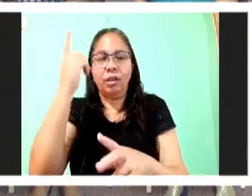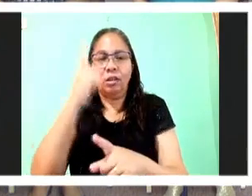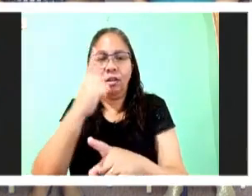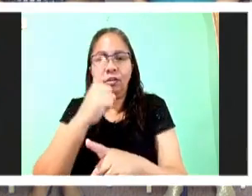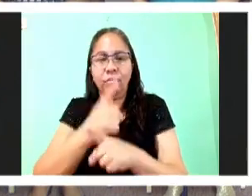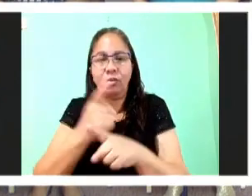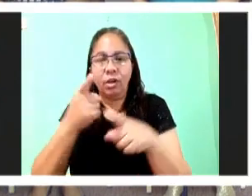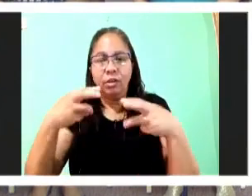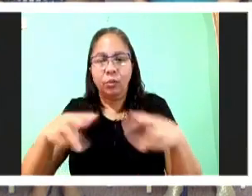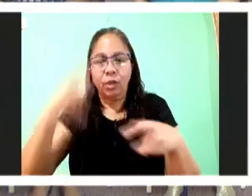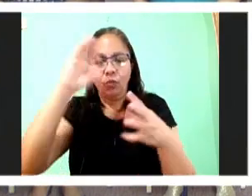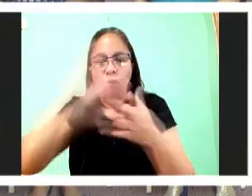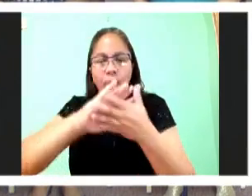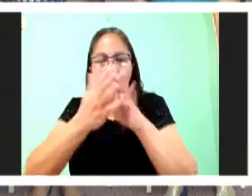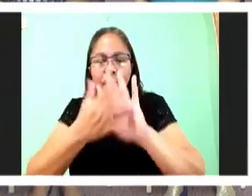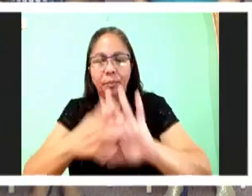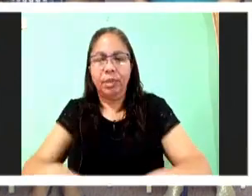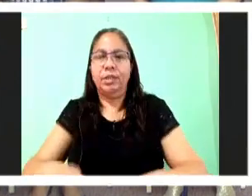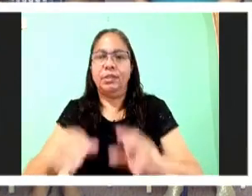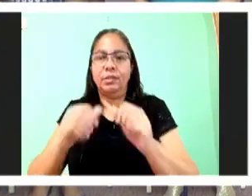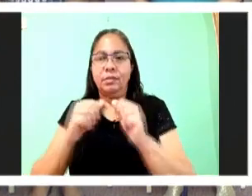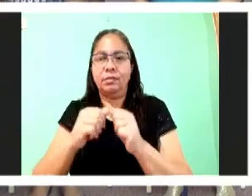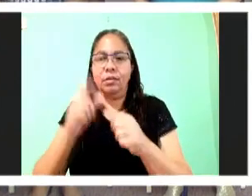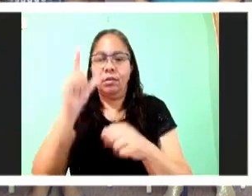and stability. Lord, hear us.